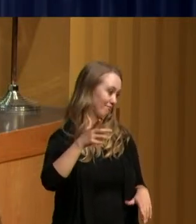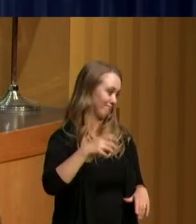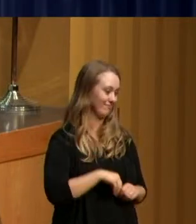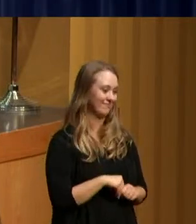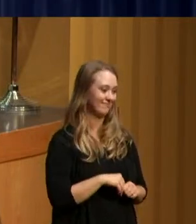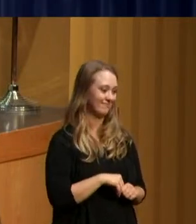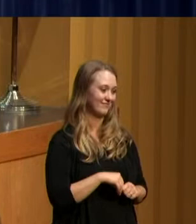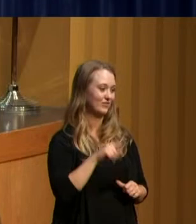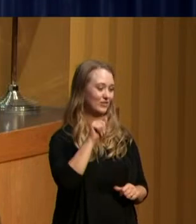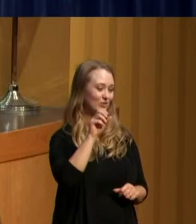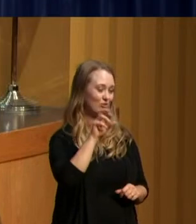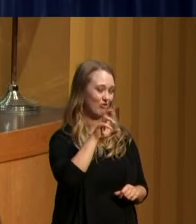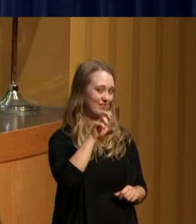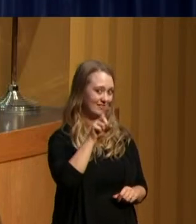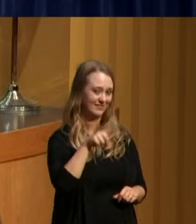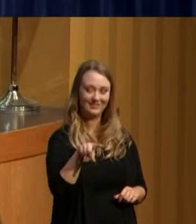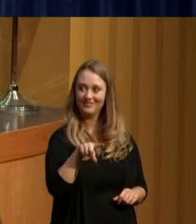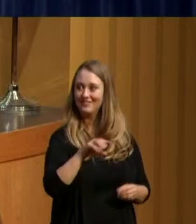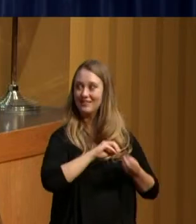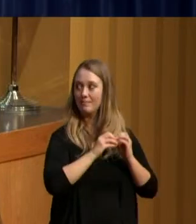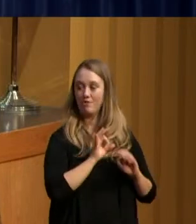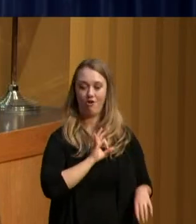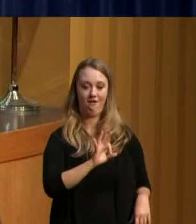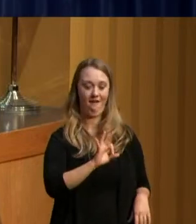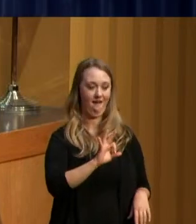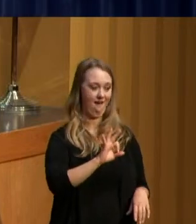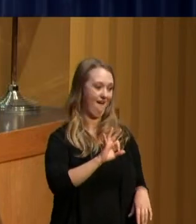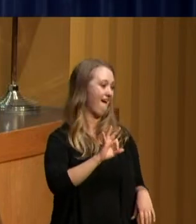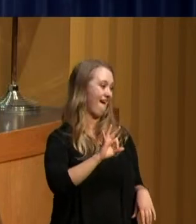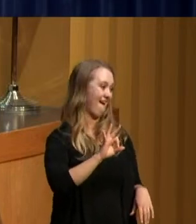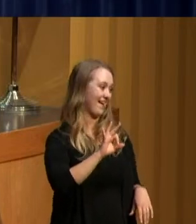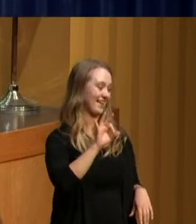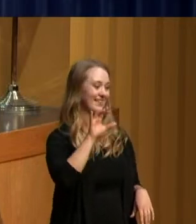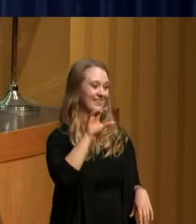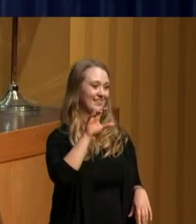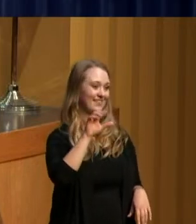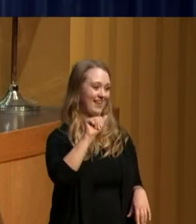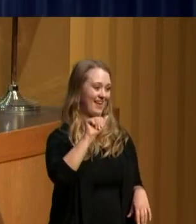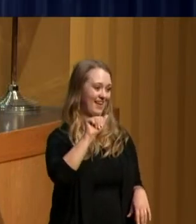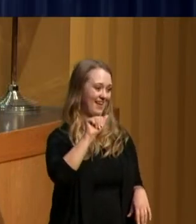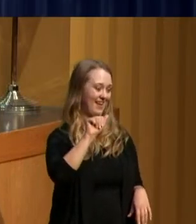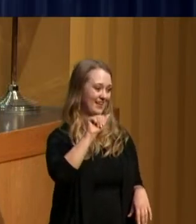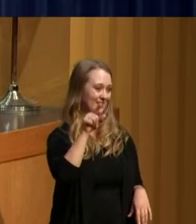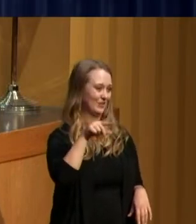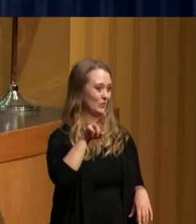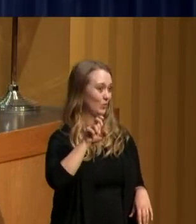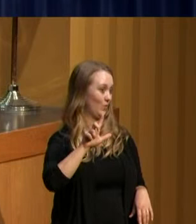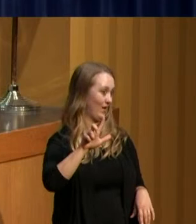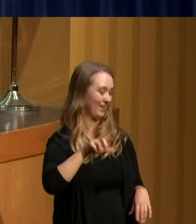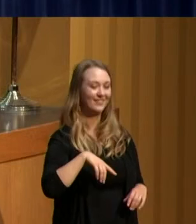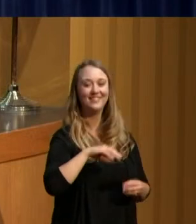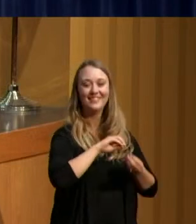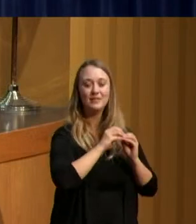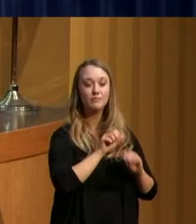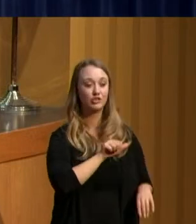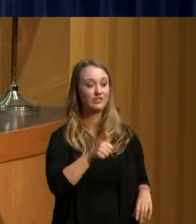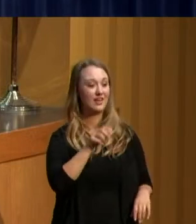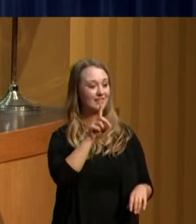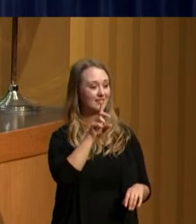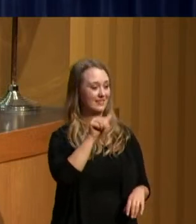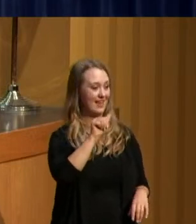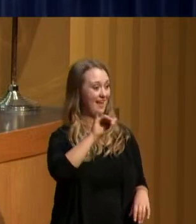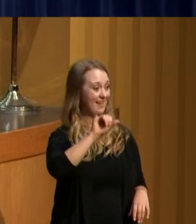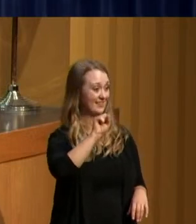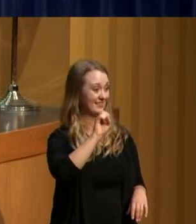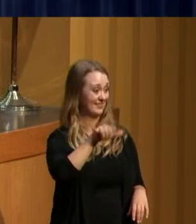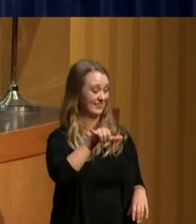Midfielder number 9, Anacel Valenzuela Acosta. Midfielder and forward number 10, Daisy Meza.